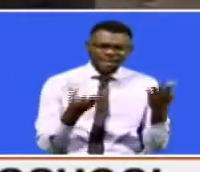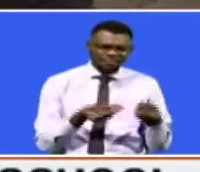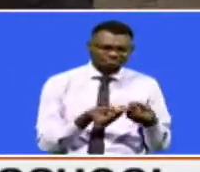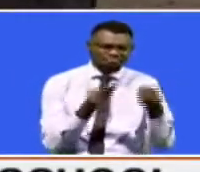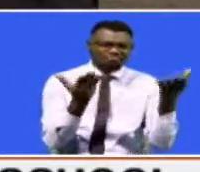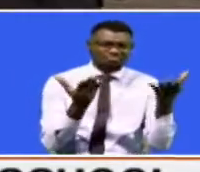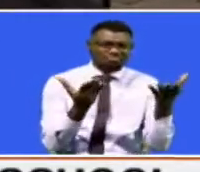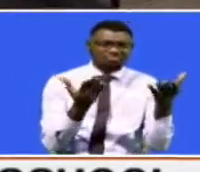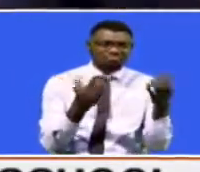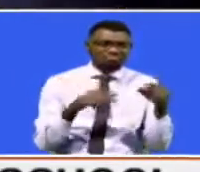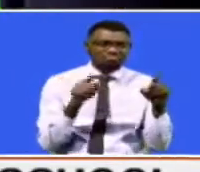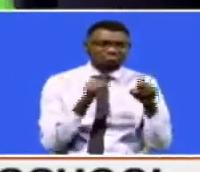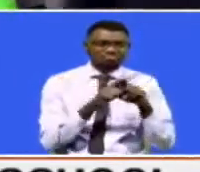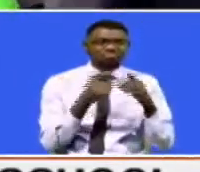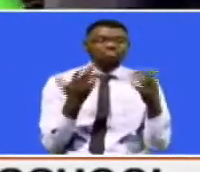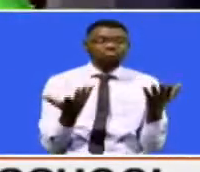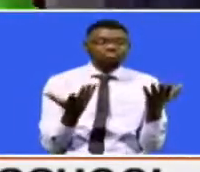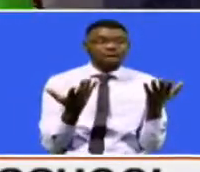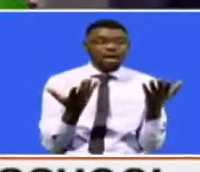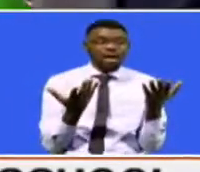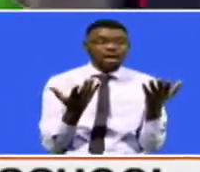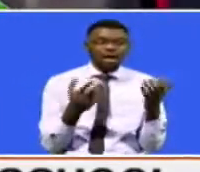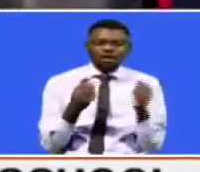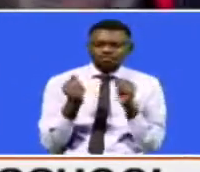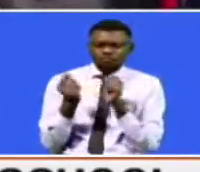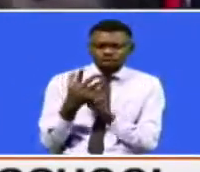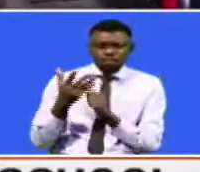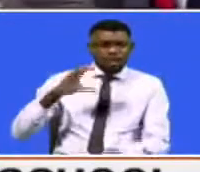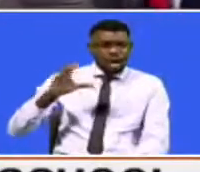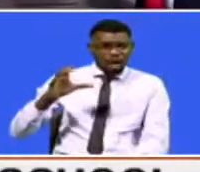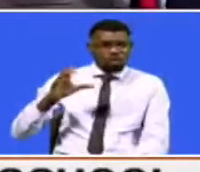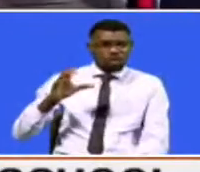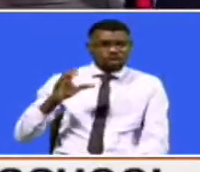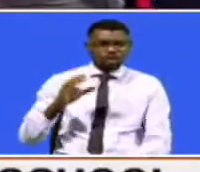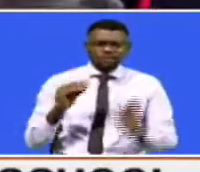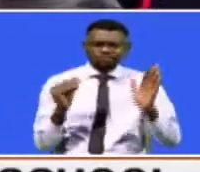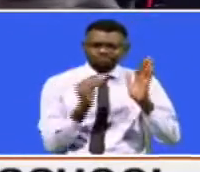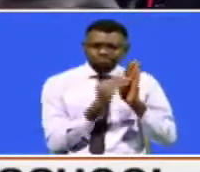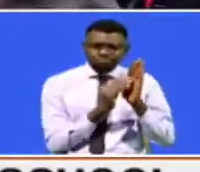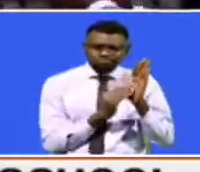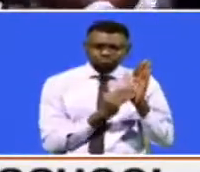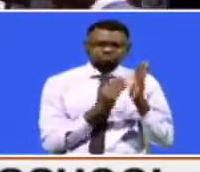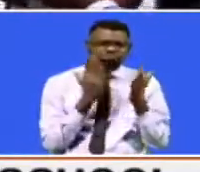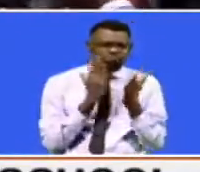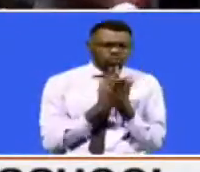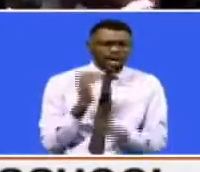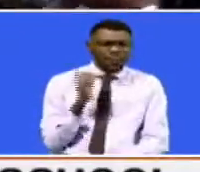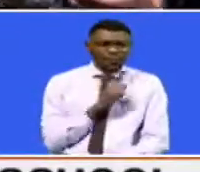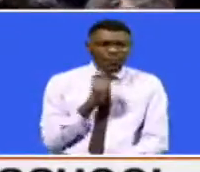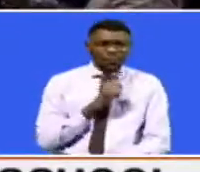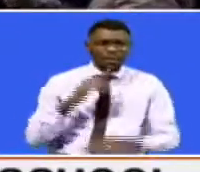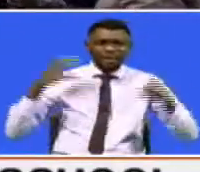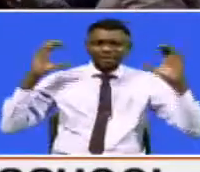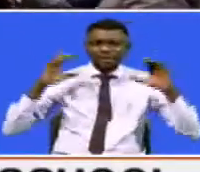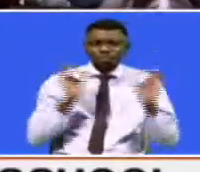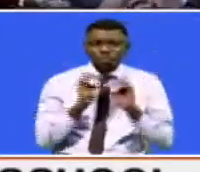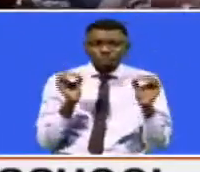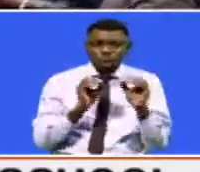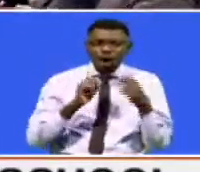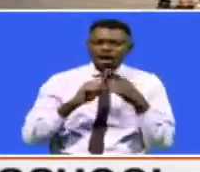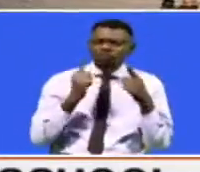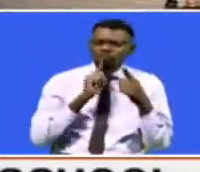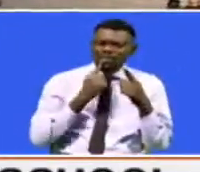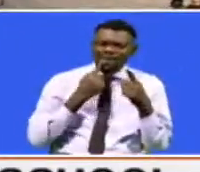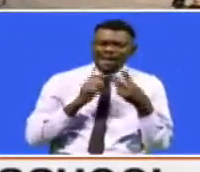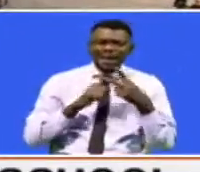of food supplies is destined for 10 counties listed as the most affected by drought. The worst hit counties are